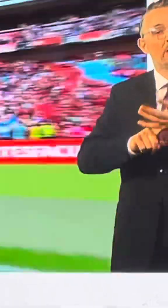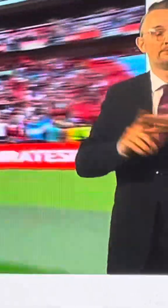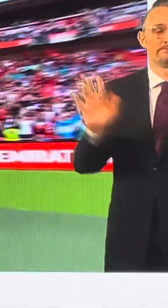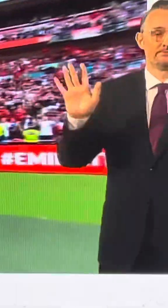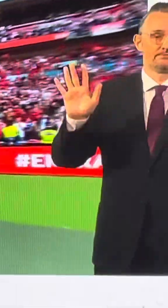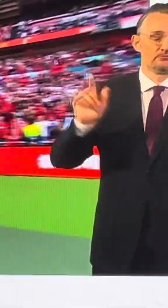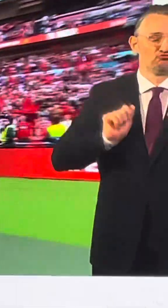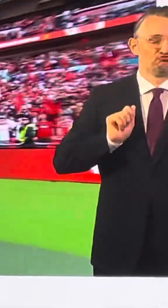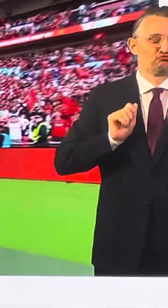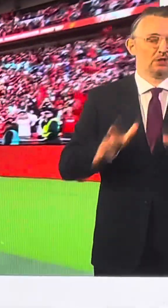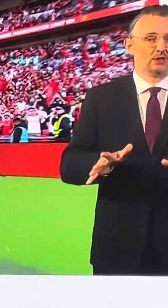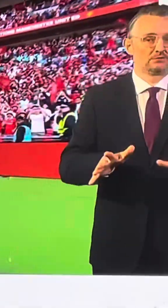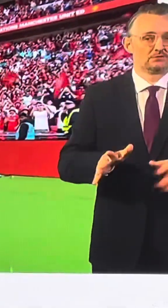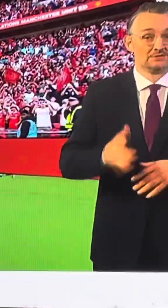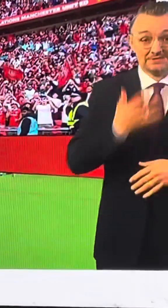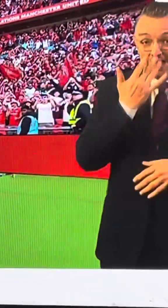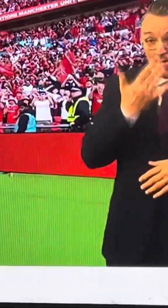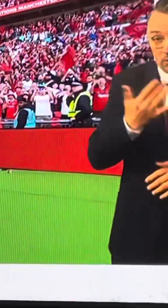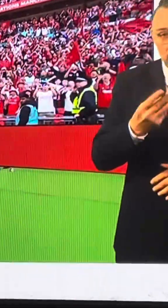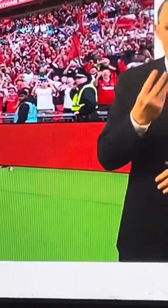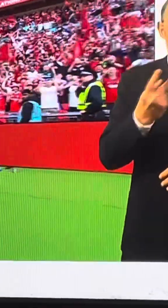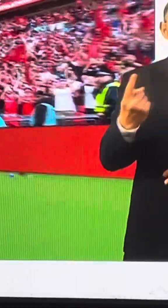from football at the age of 31.